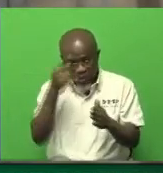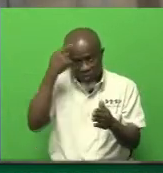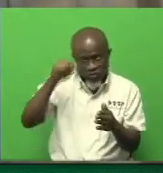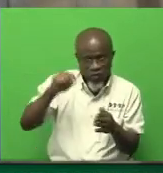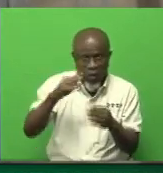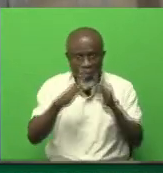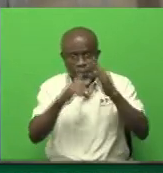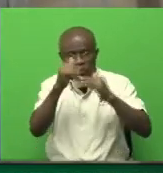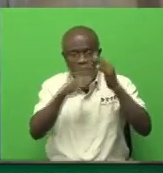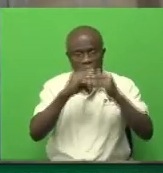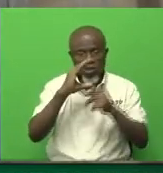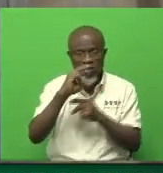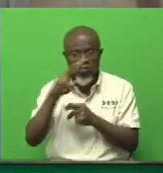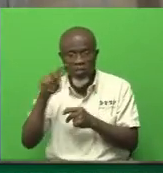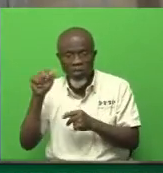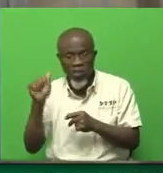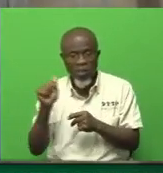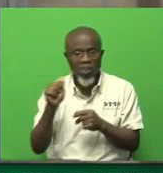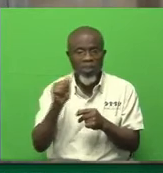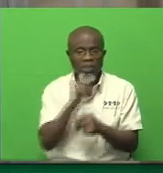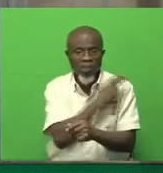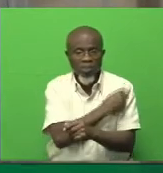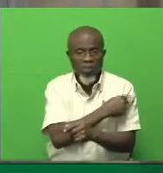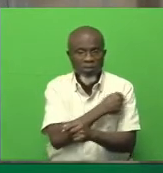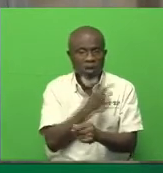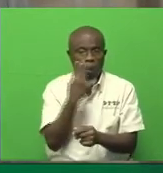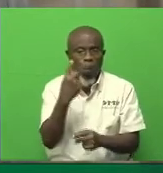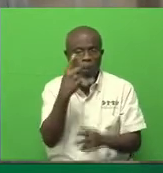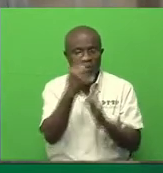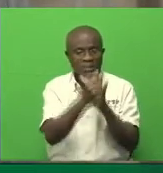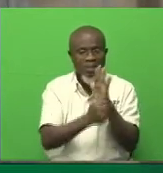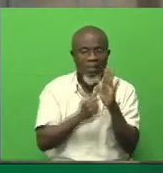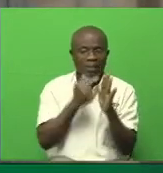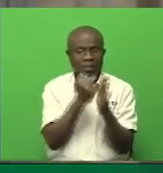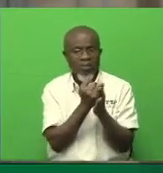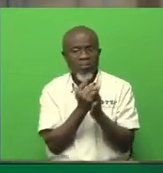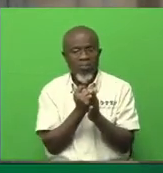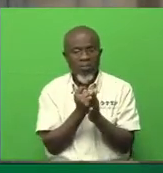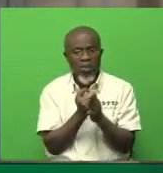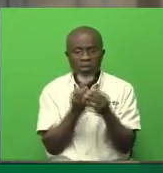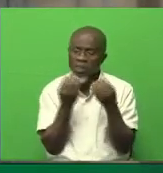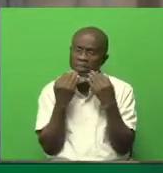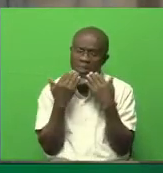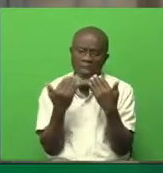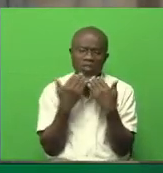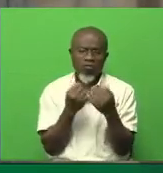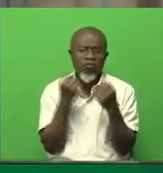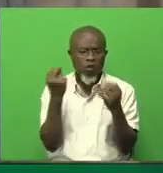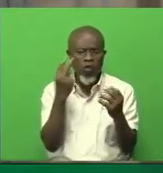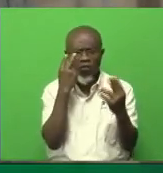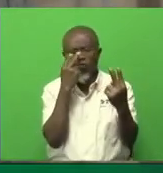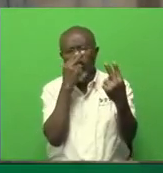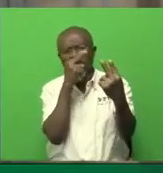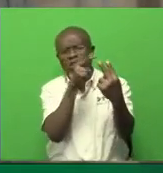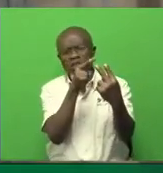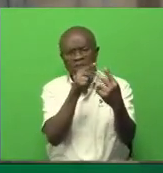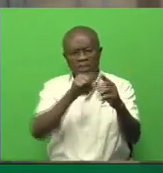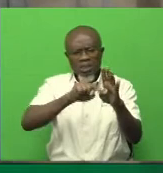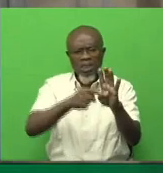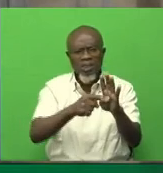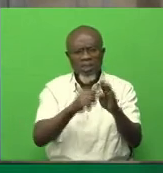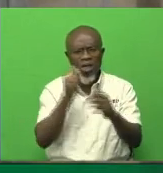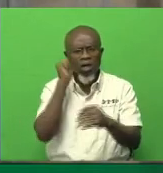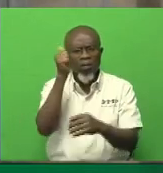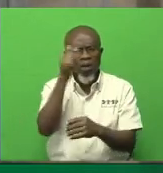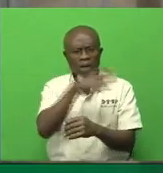to the recovery of thousands of citizens from Kobe 19. I would like to thank her for her vision for starting the arima on point 14